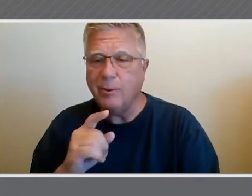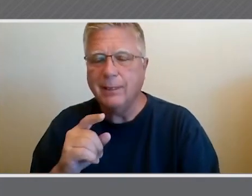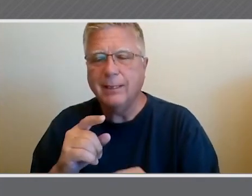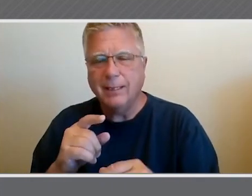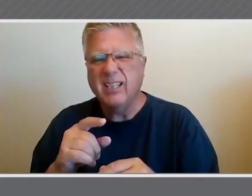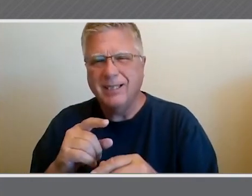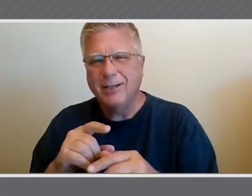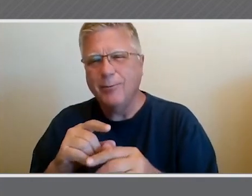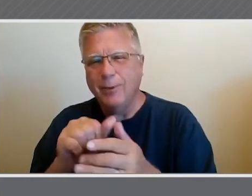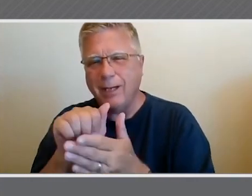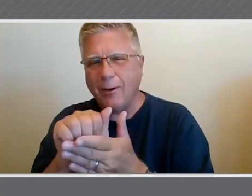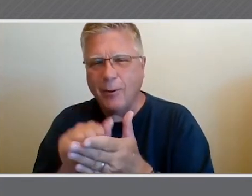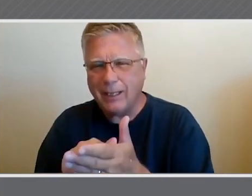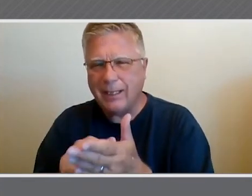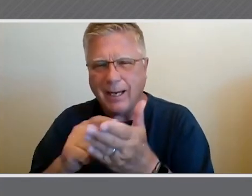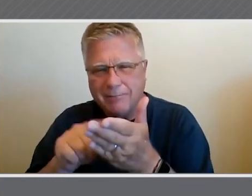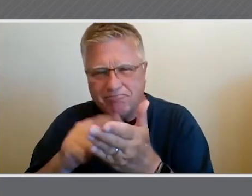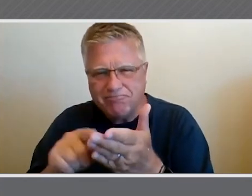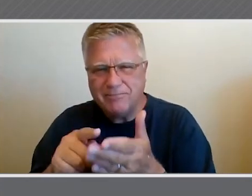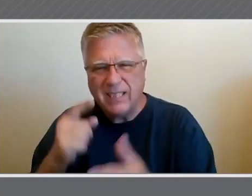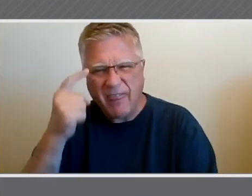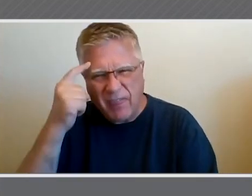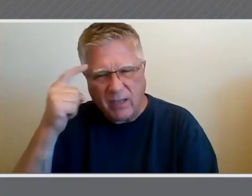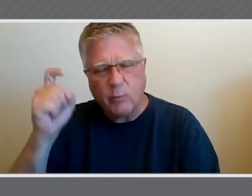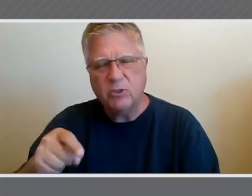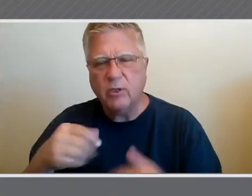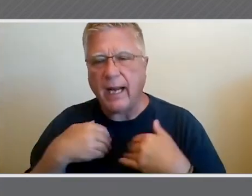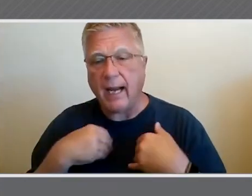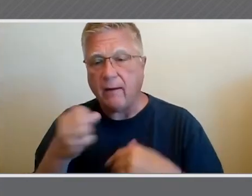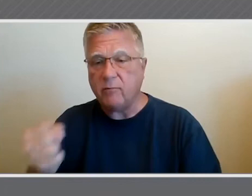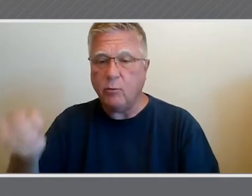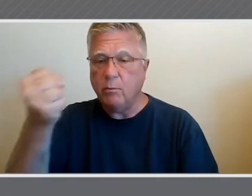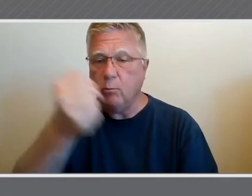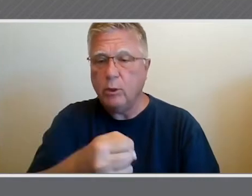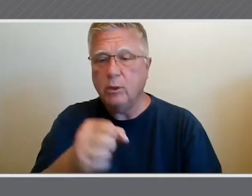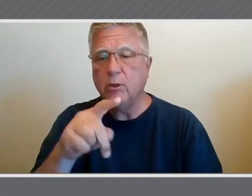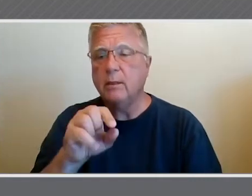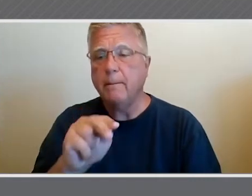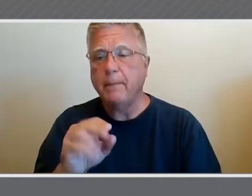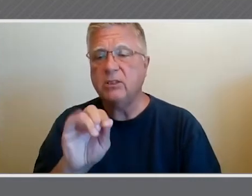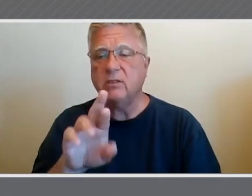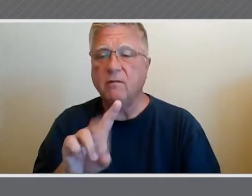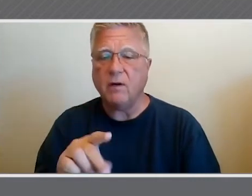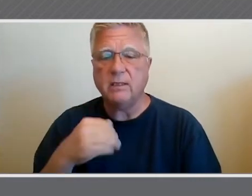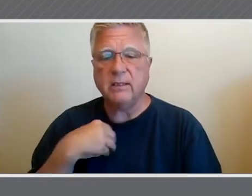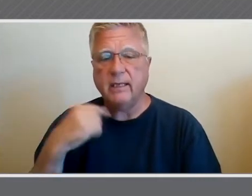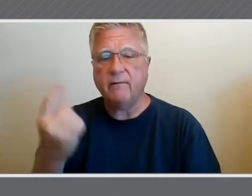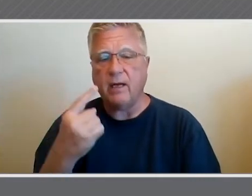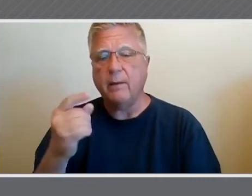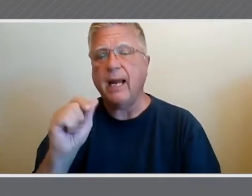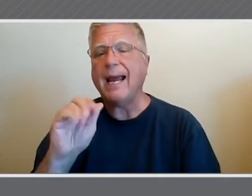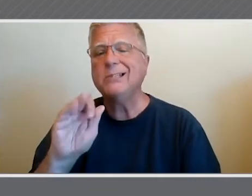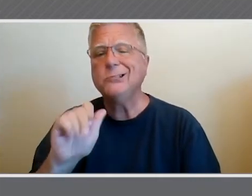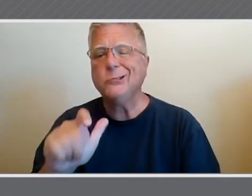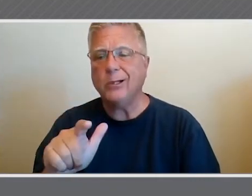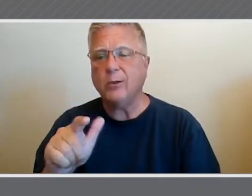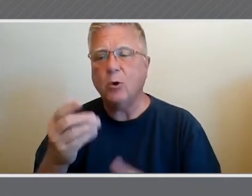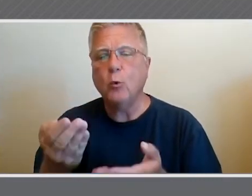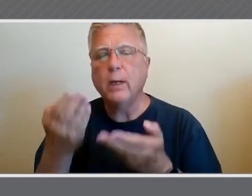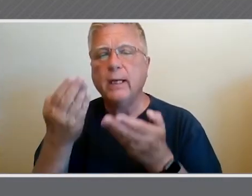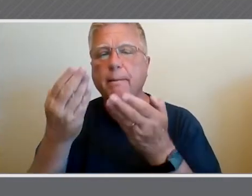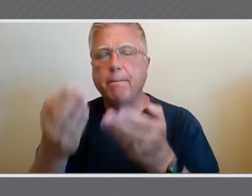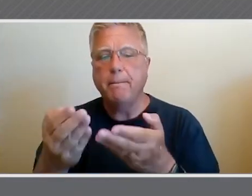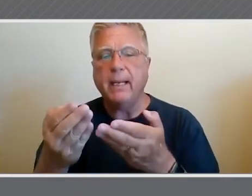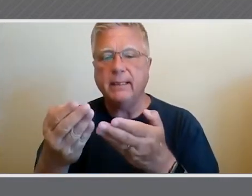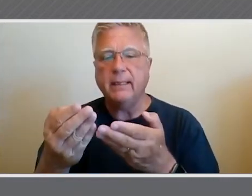think we need to have going into the pension fund every year. So there's an amount called the actuarial recommended contribution. And City